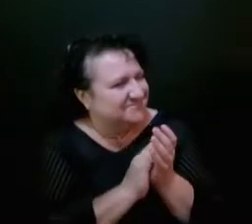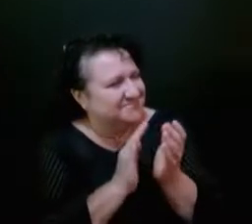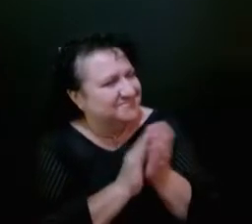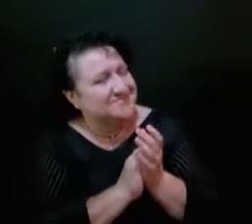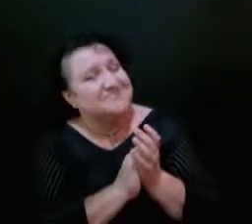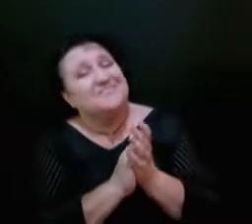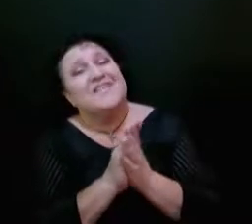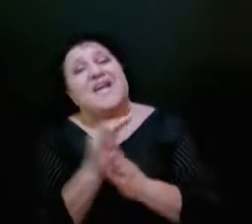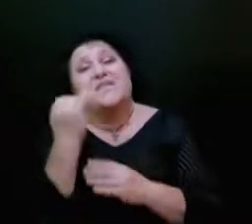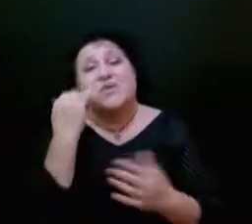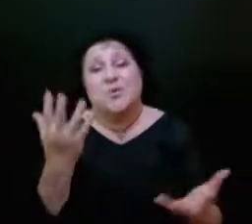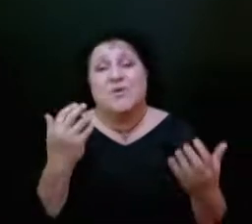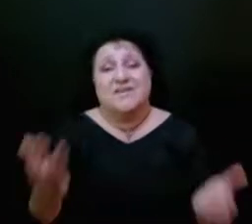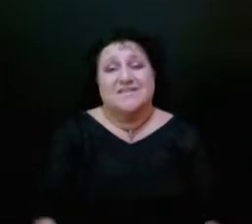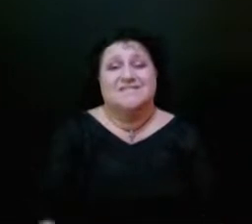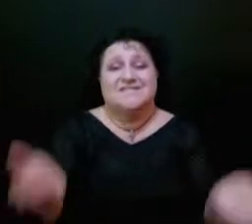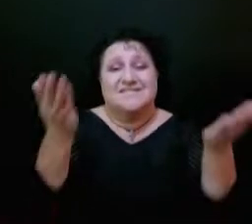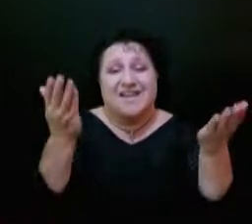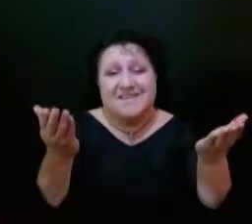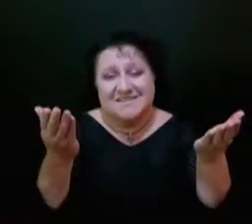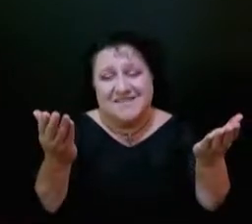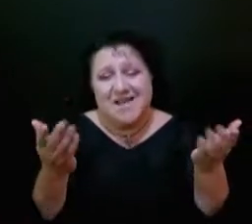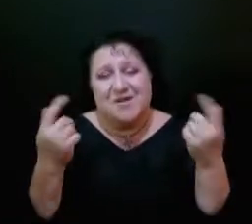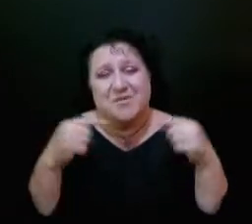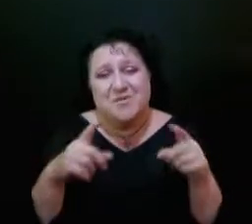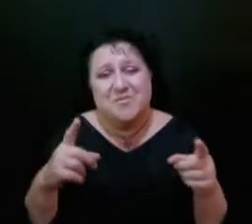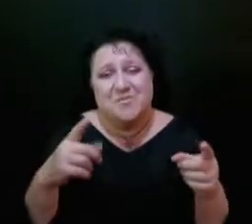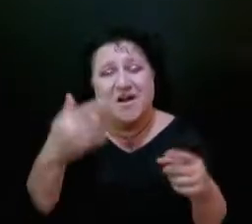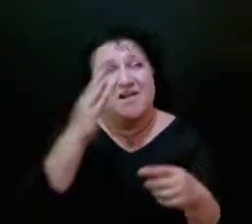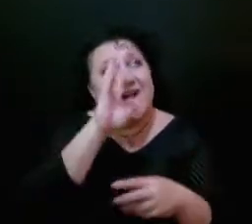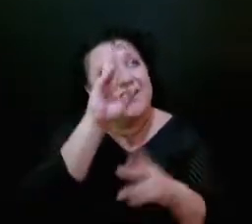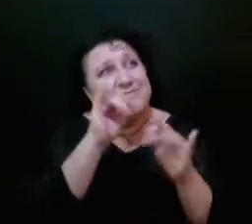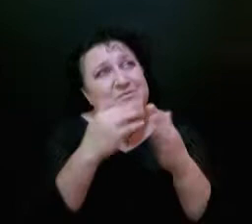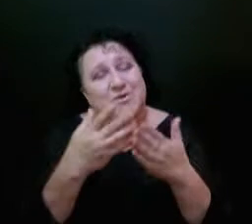If you would stand for the reading of God's word.